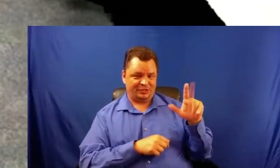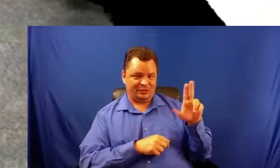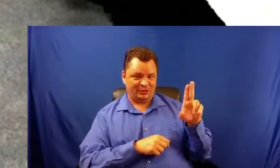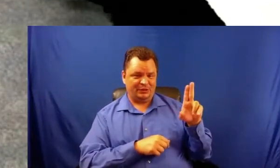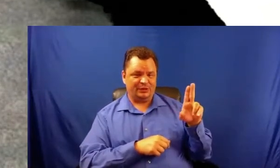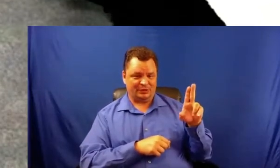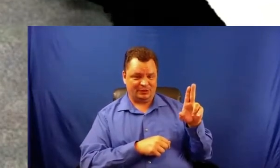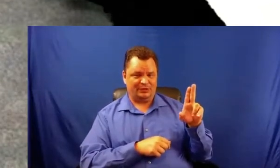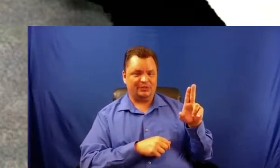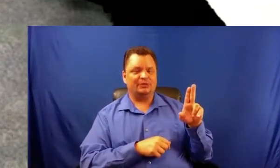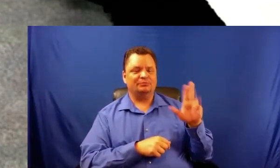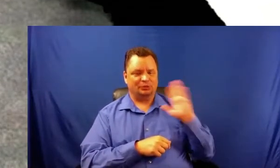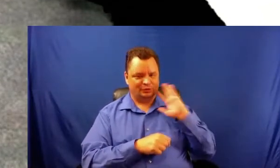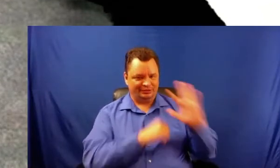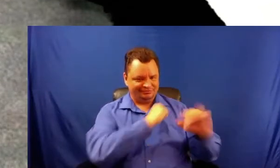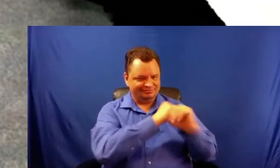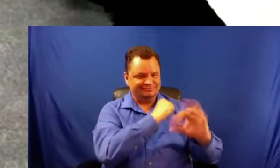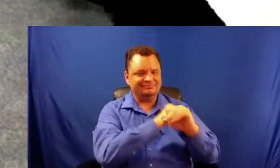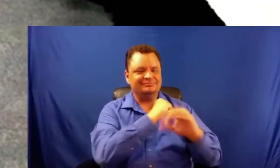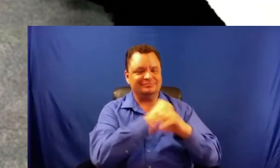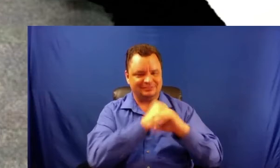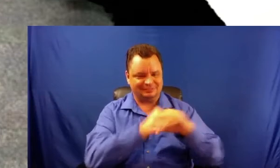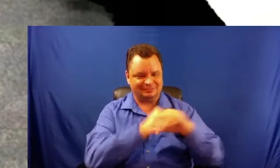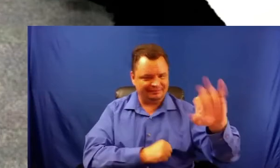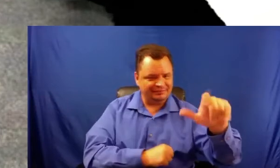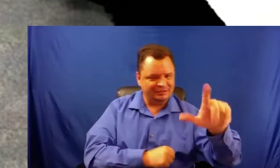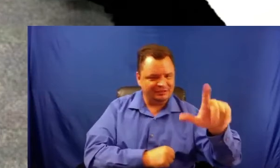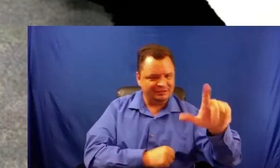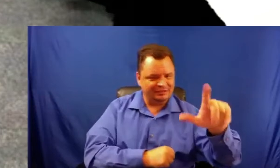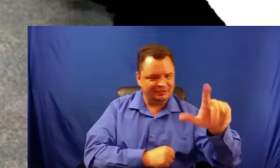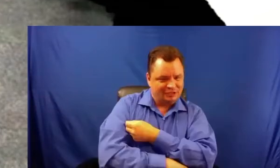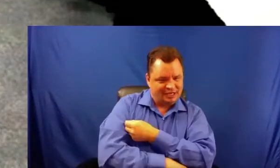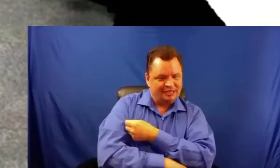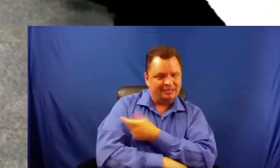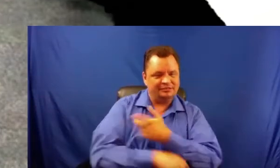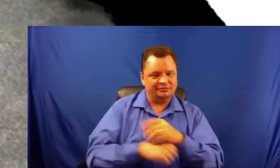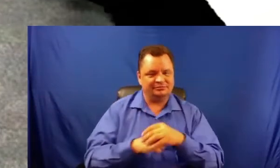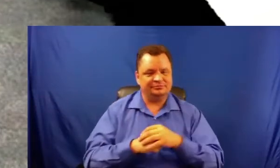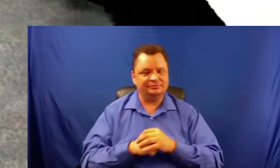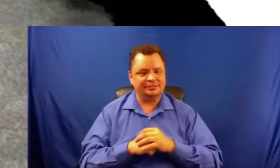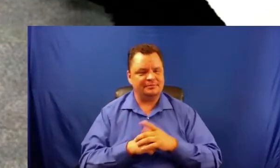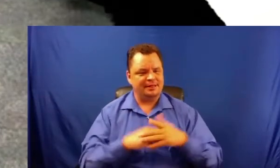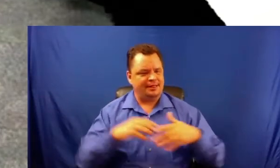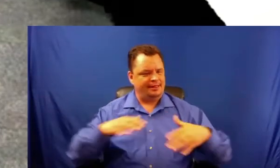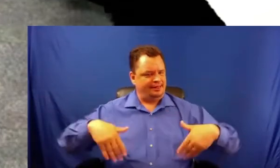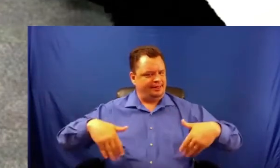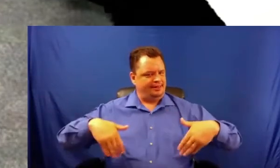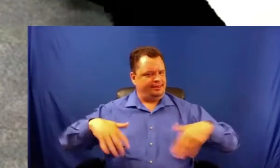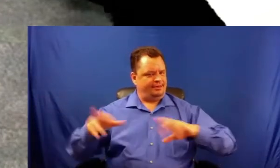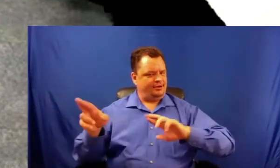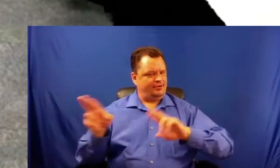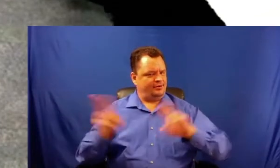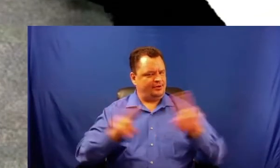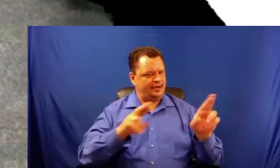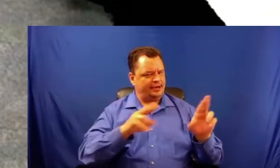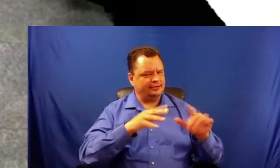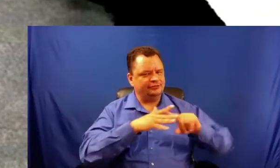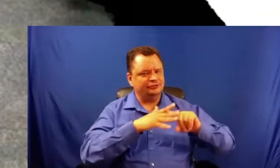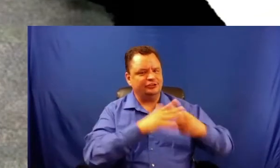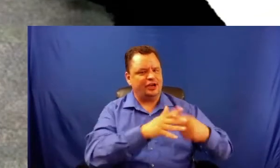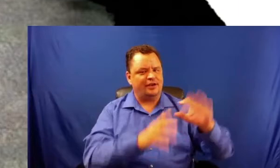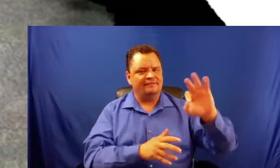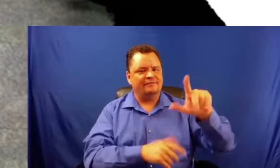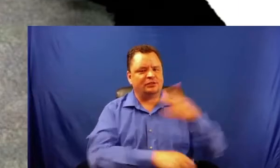promoting flu vaccine. It is not being released early. We have not been seeing cases at this point. It is